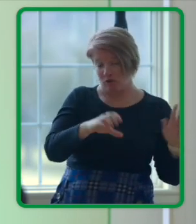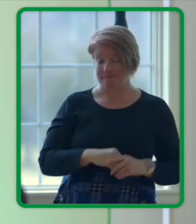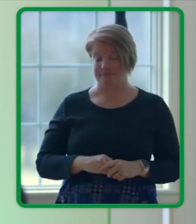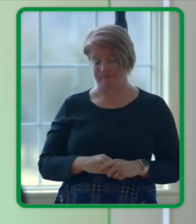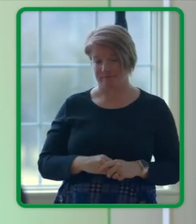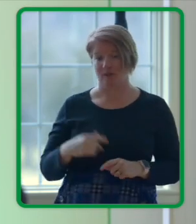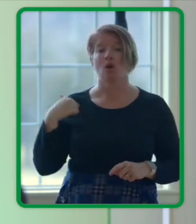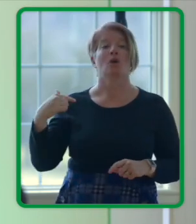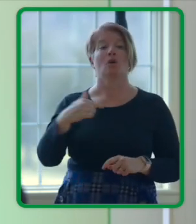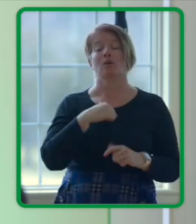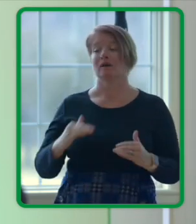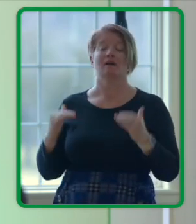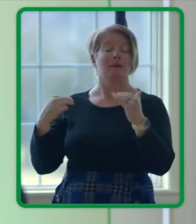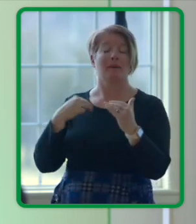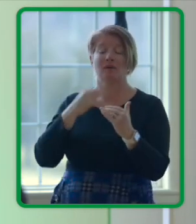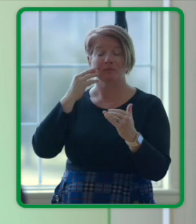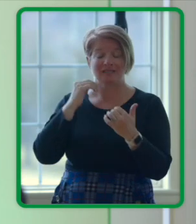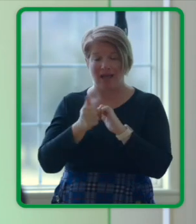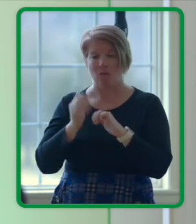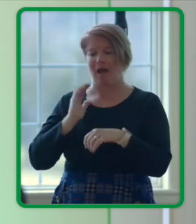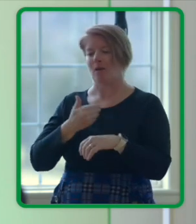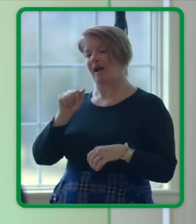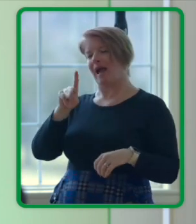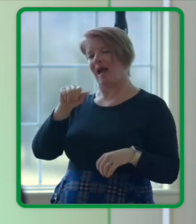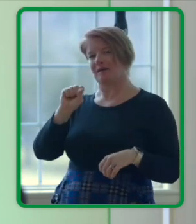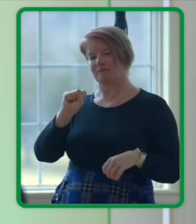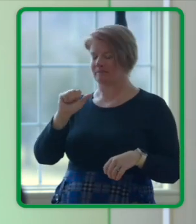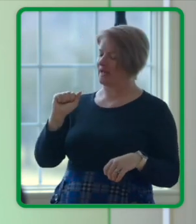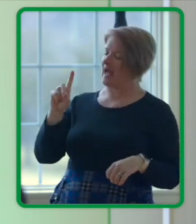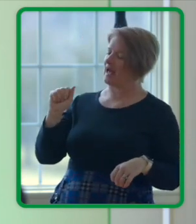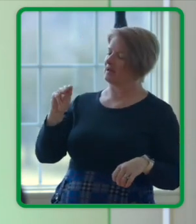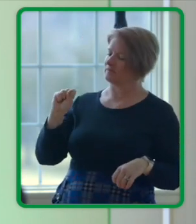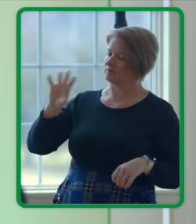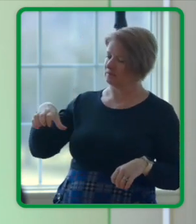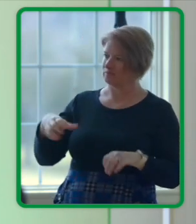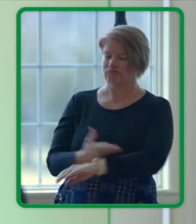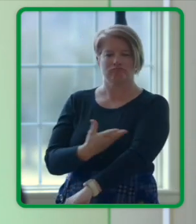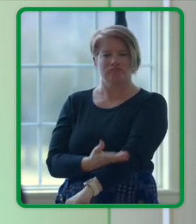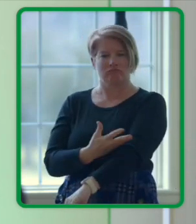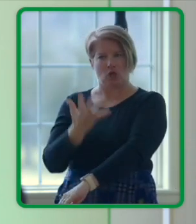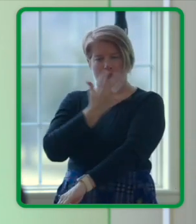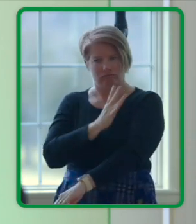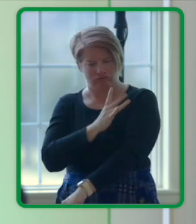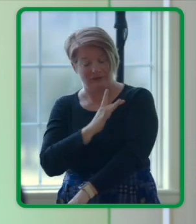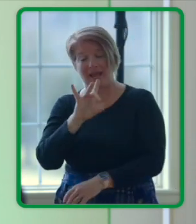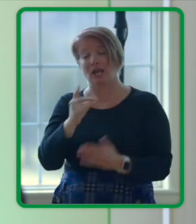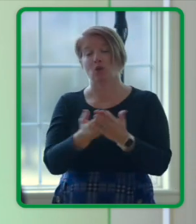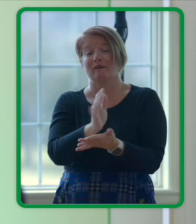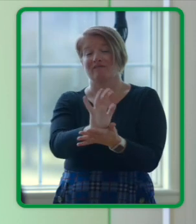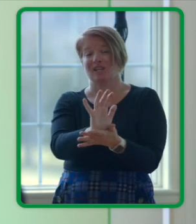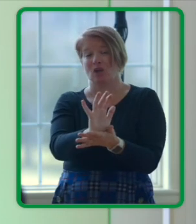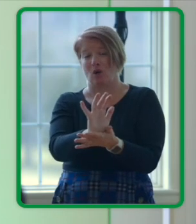We advanced the member experience with a renovation of our Adams branch. It's got a much better look and feel. 8 new video teller machines.